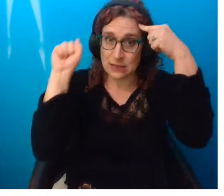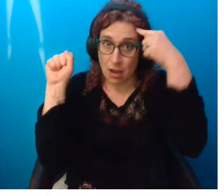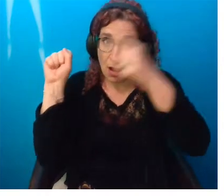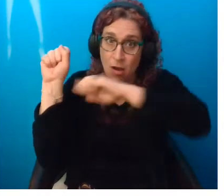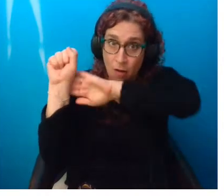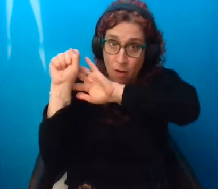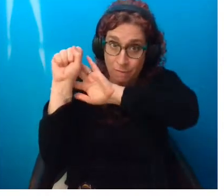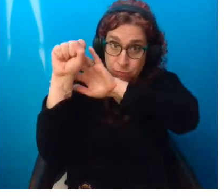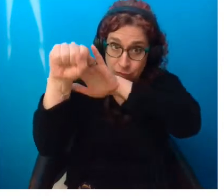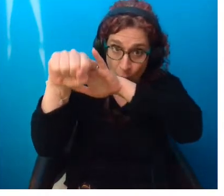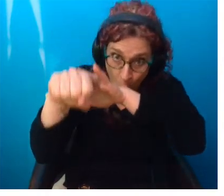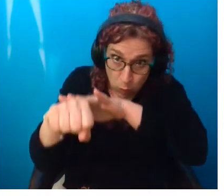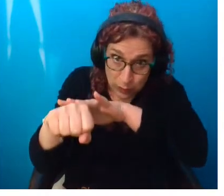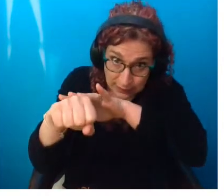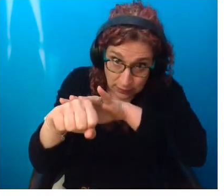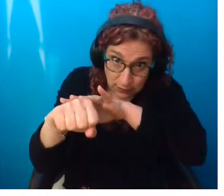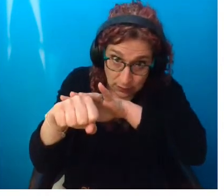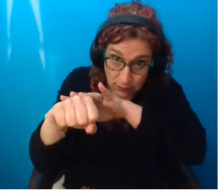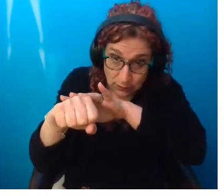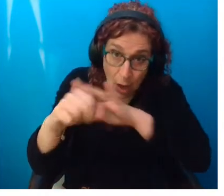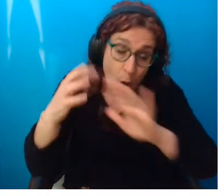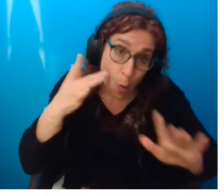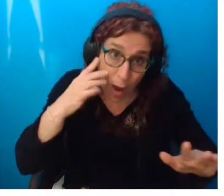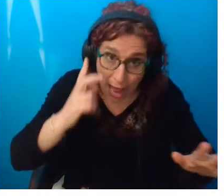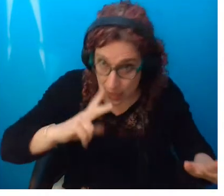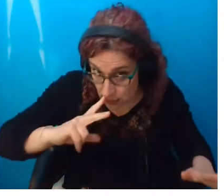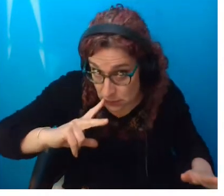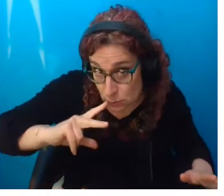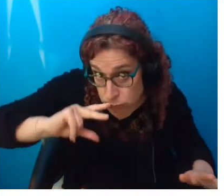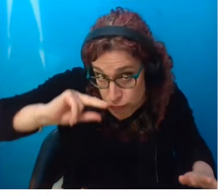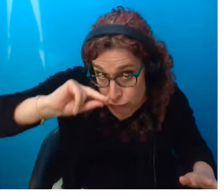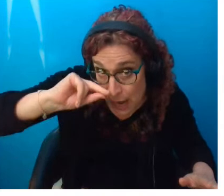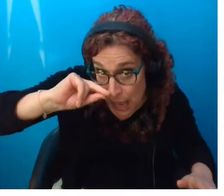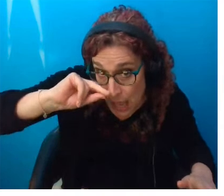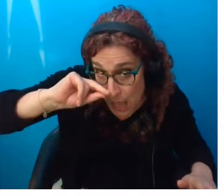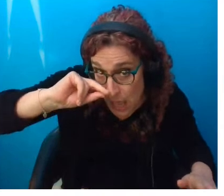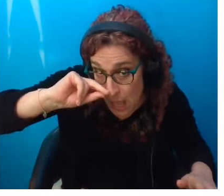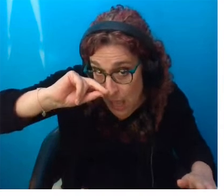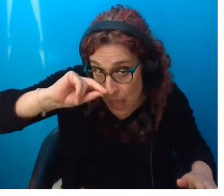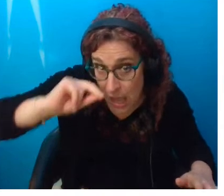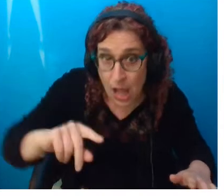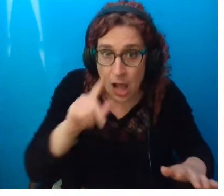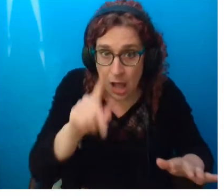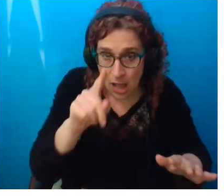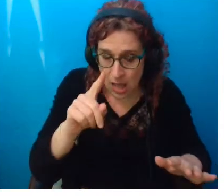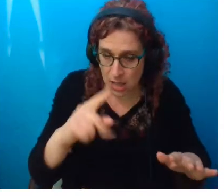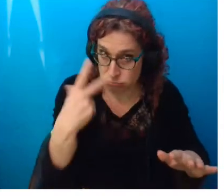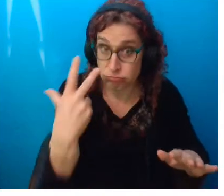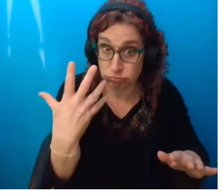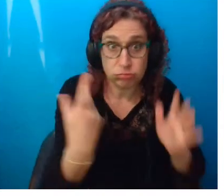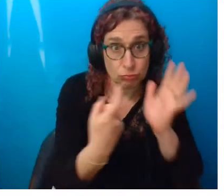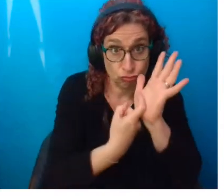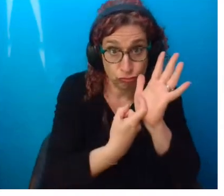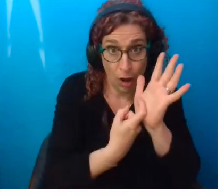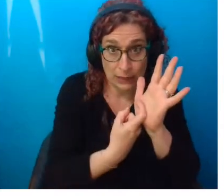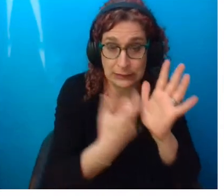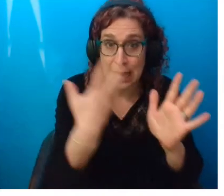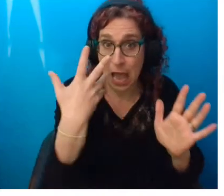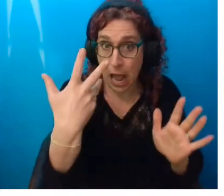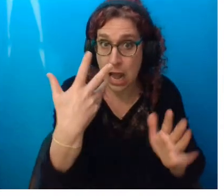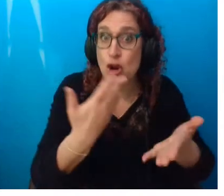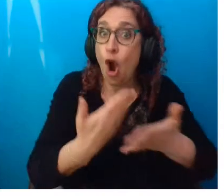use a nasal spray, to take the nasal spray into the right hand, to use it on the left